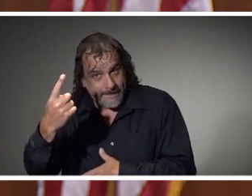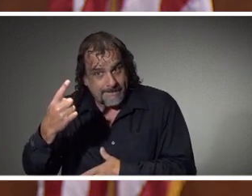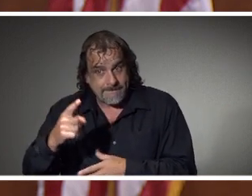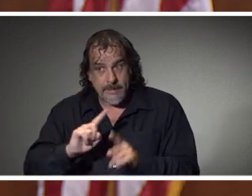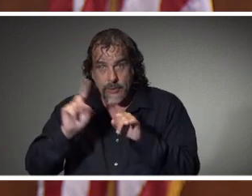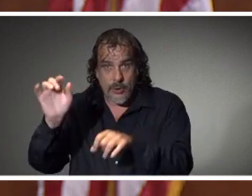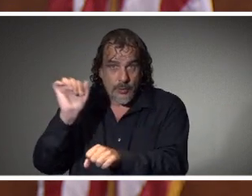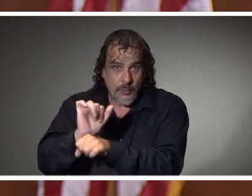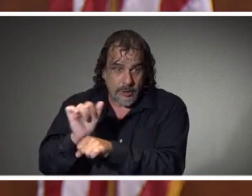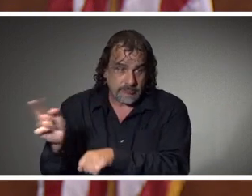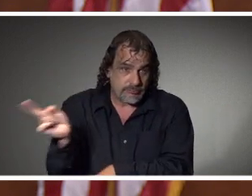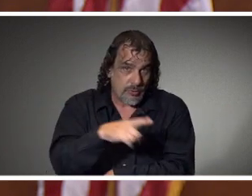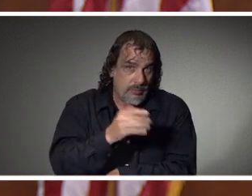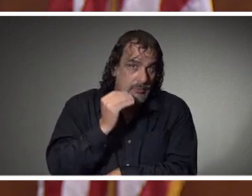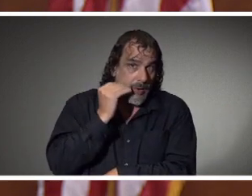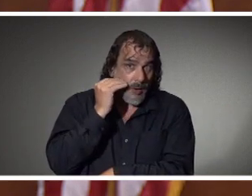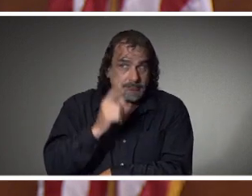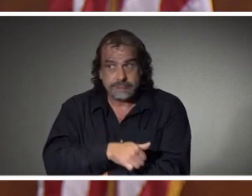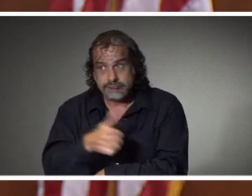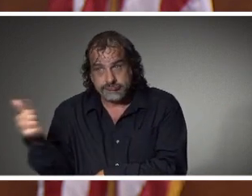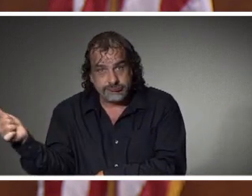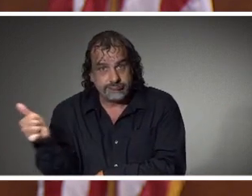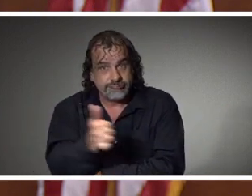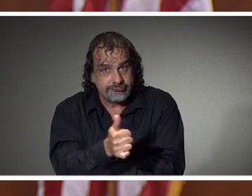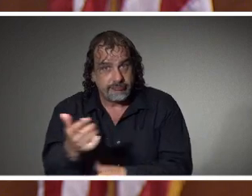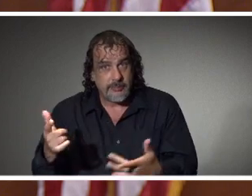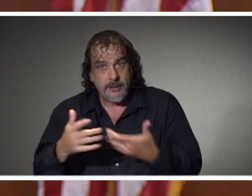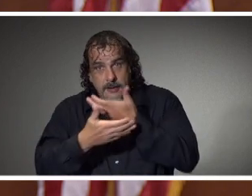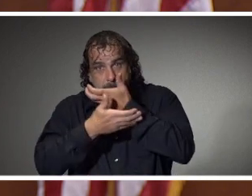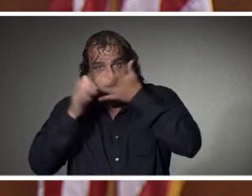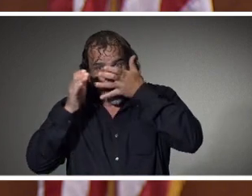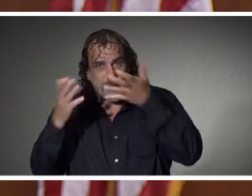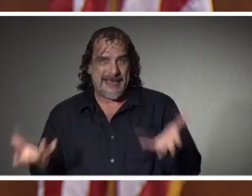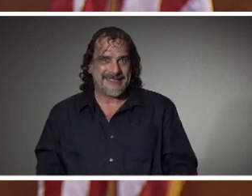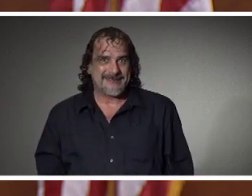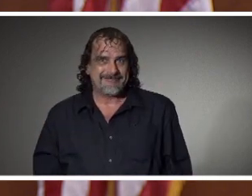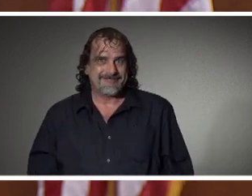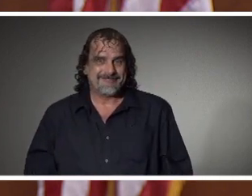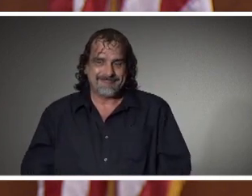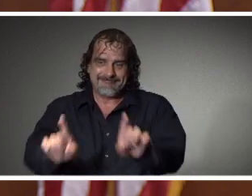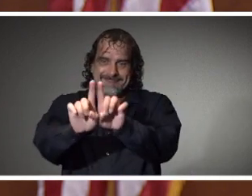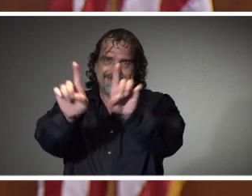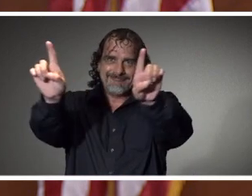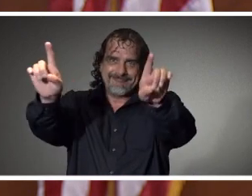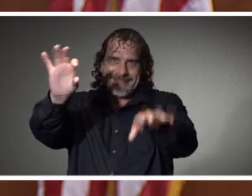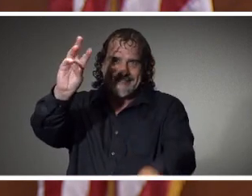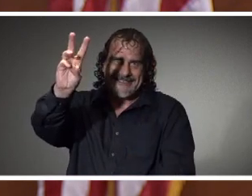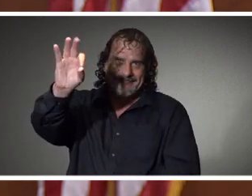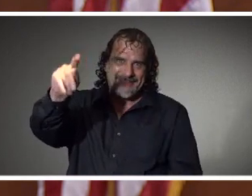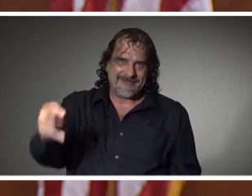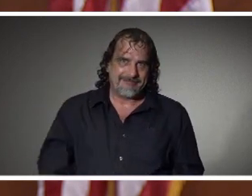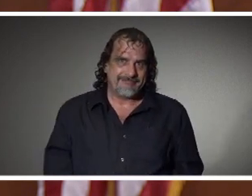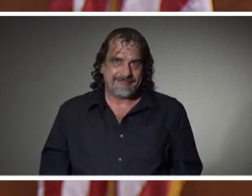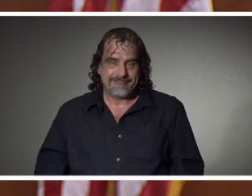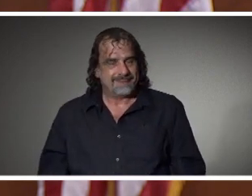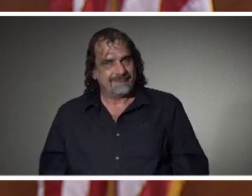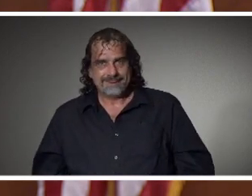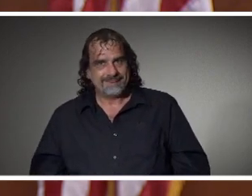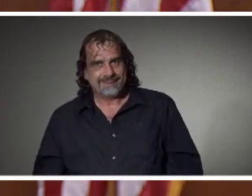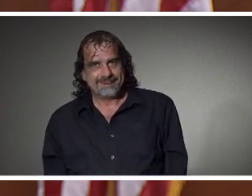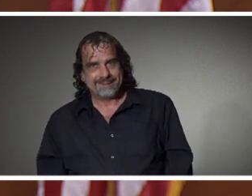work, go home, put on a mask, stay 6 feet apart.